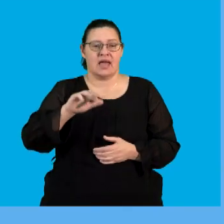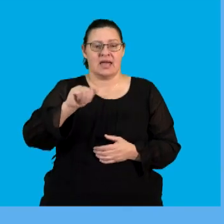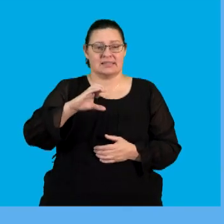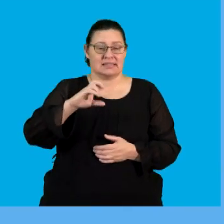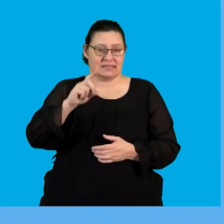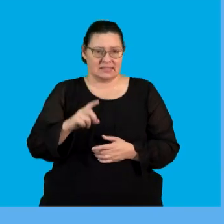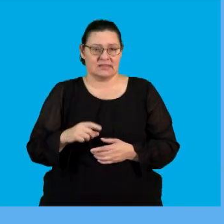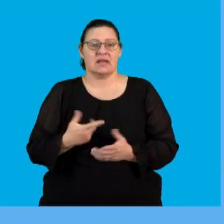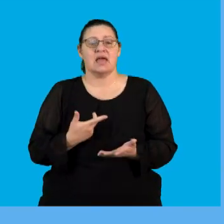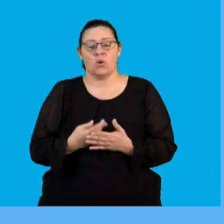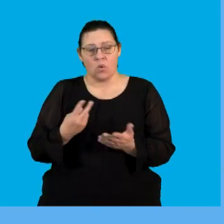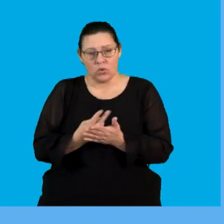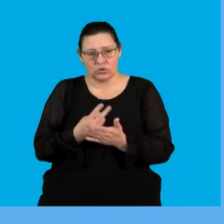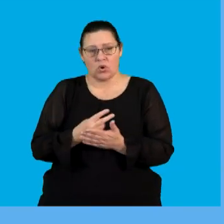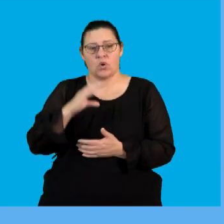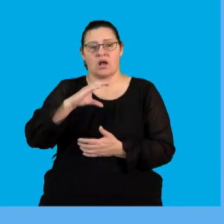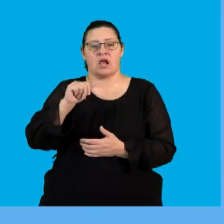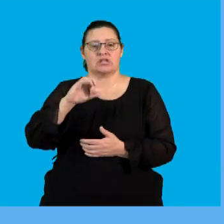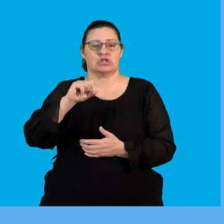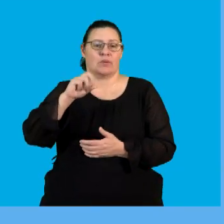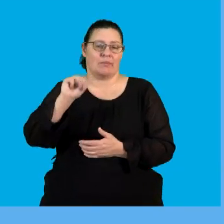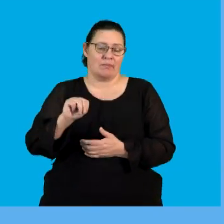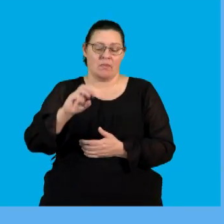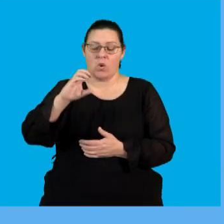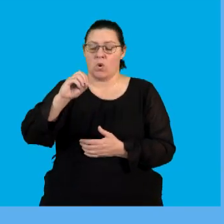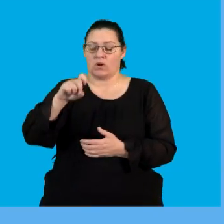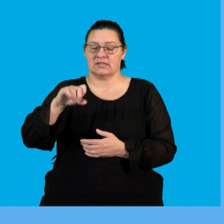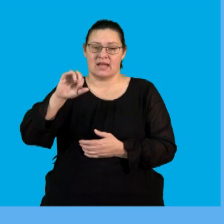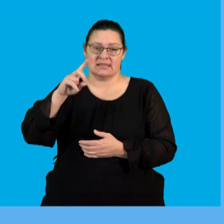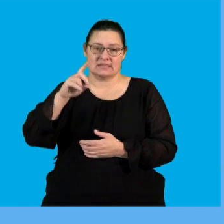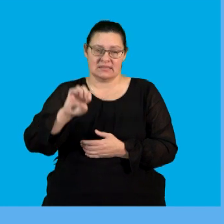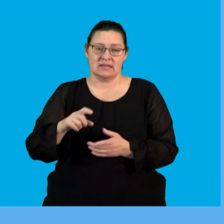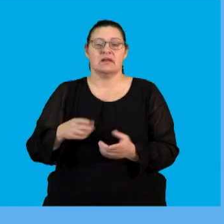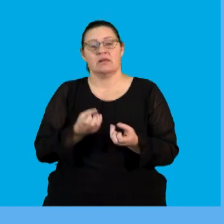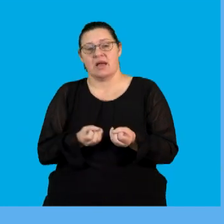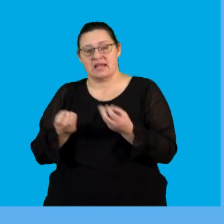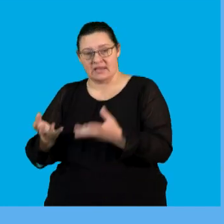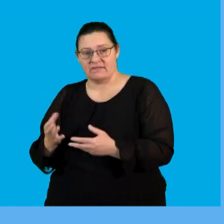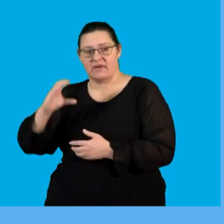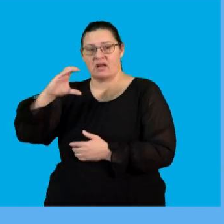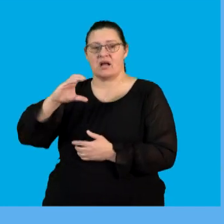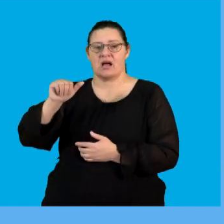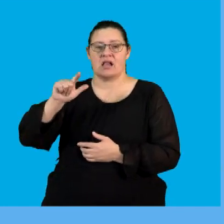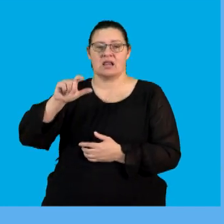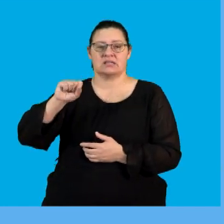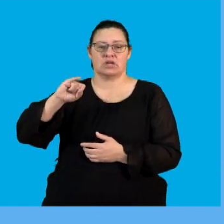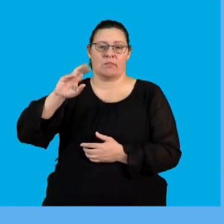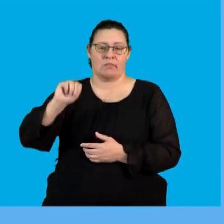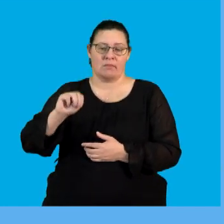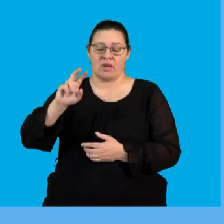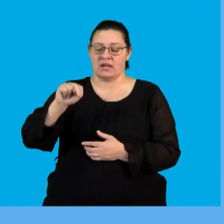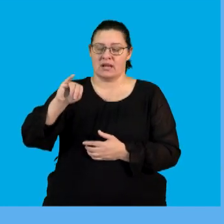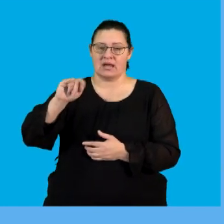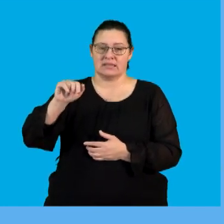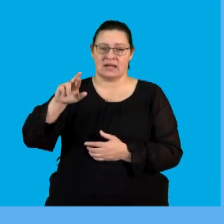metal oxide, and then the salt that is produced there is going to be our calcium nitrate. And then lastly, we